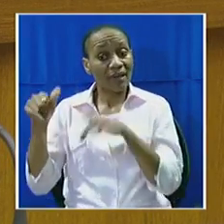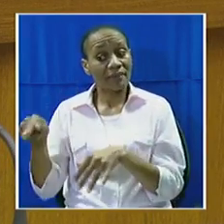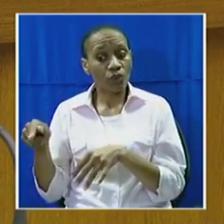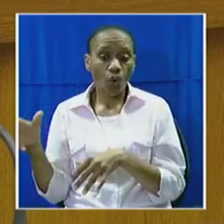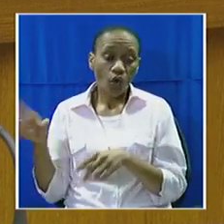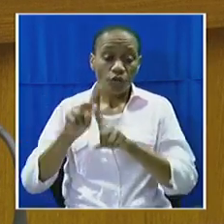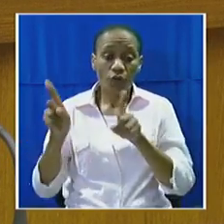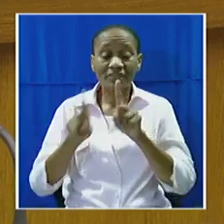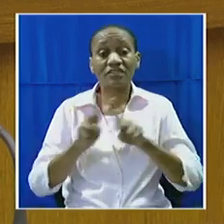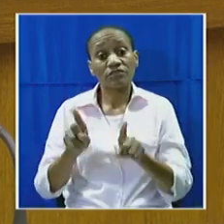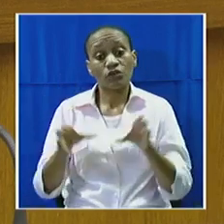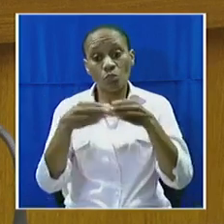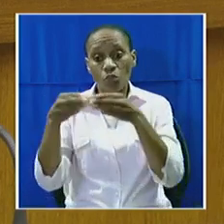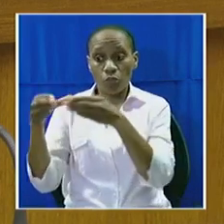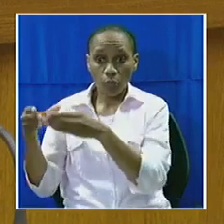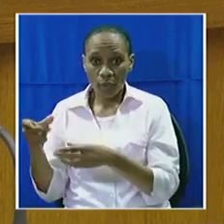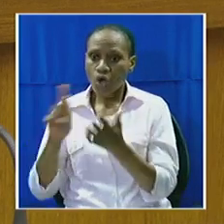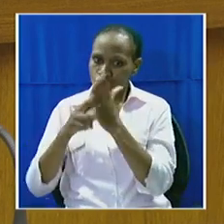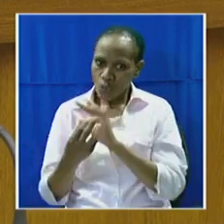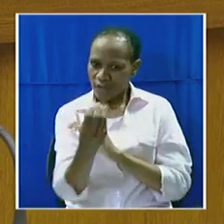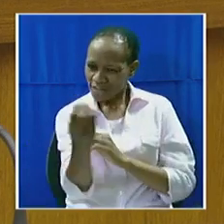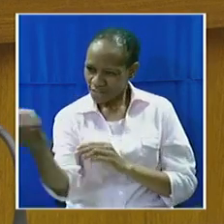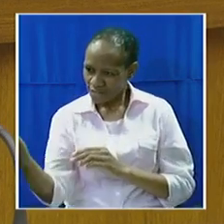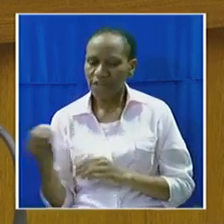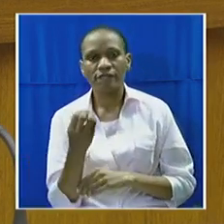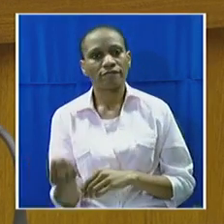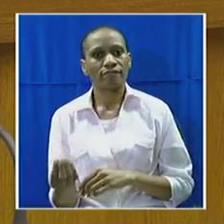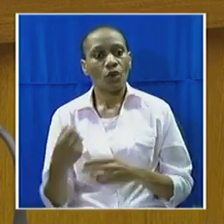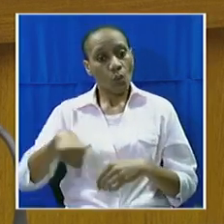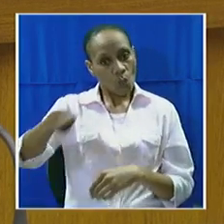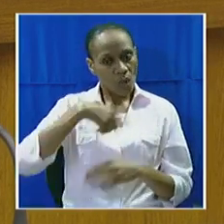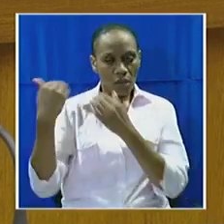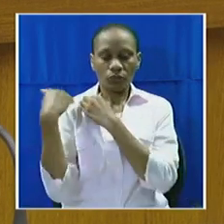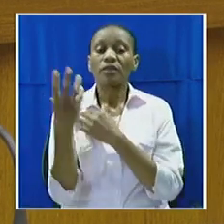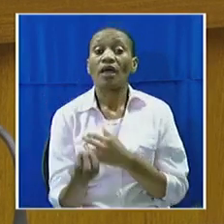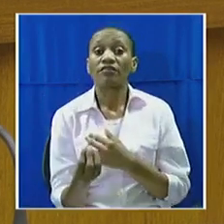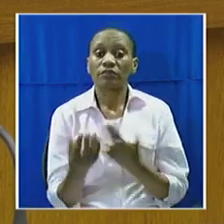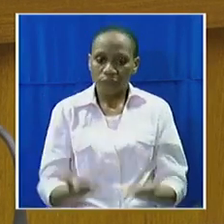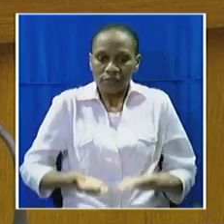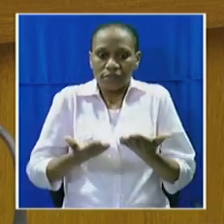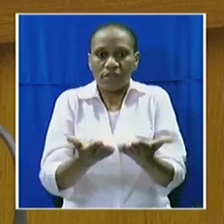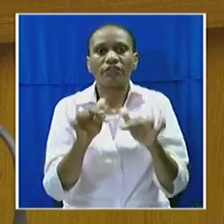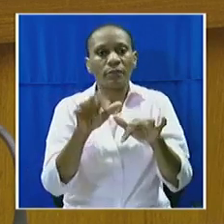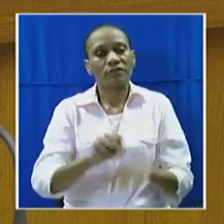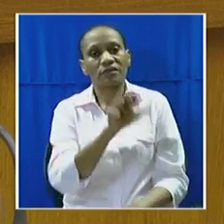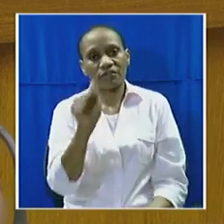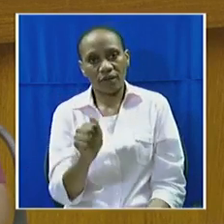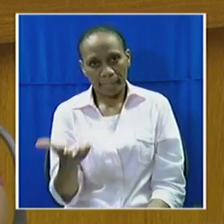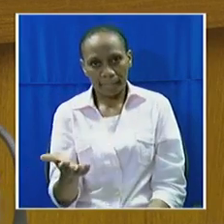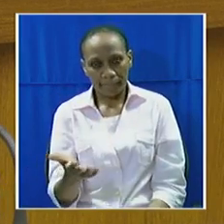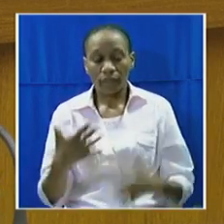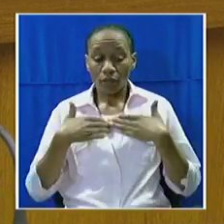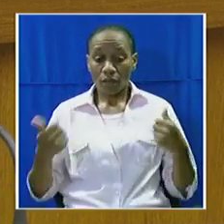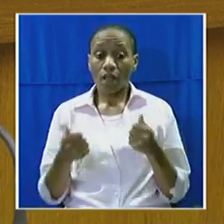party political lines have a role to play. We have a responsibility to the people of South Africa. The